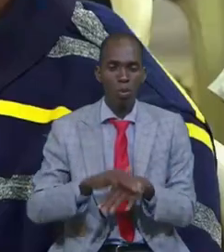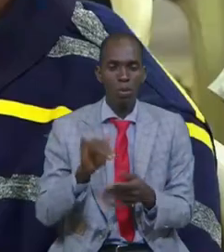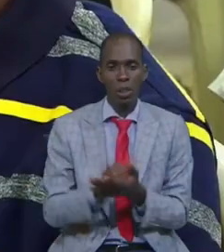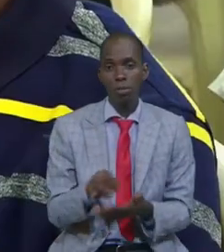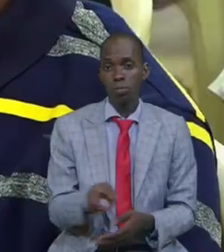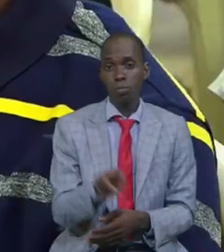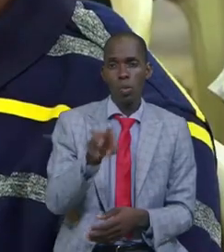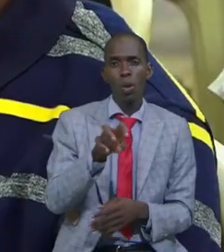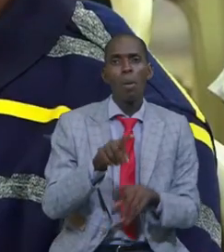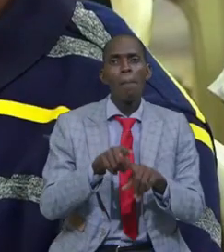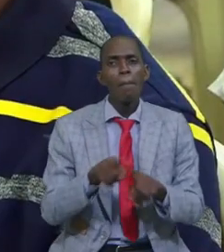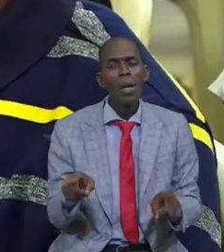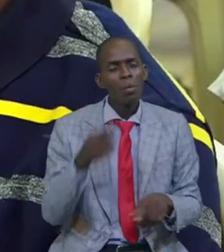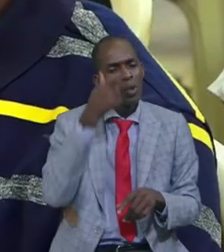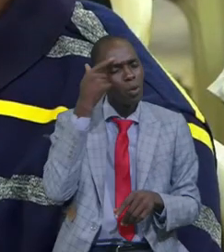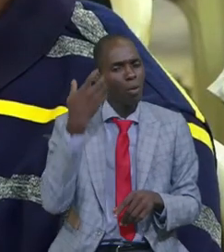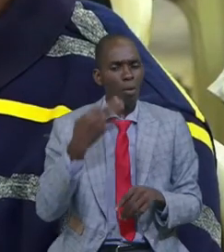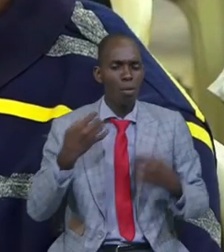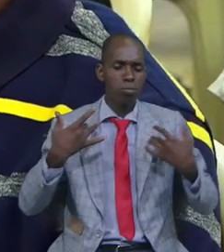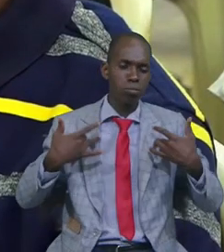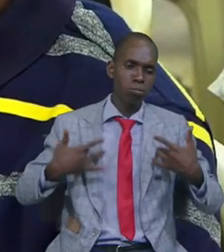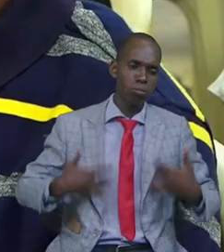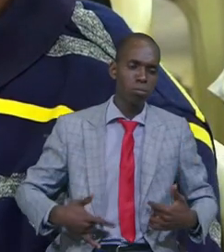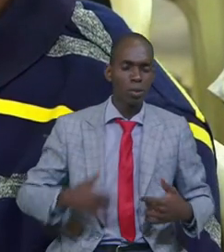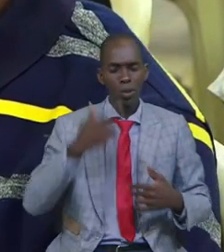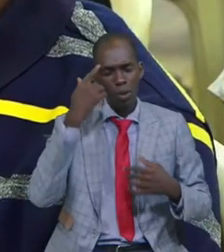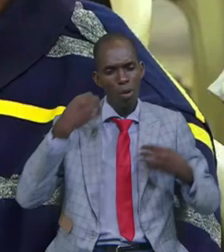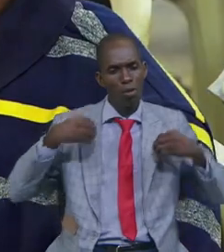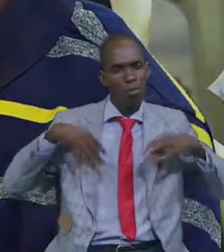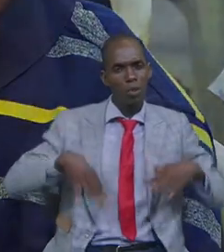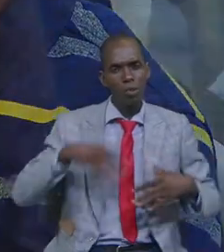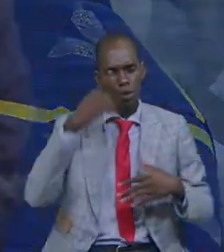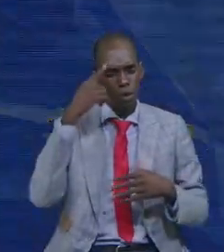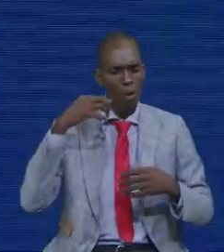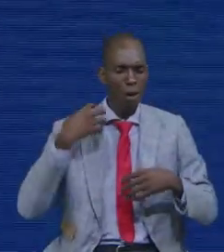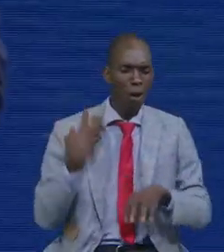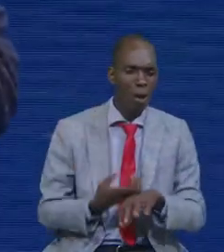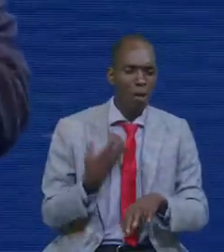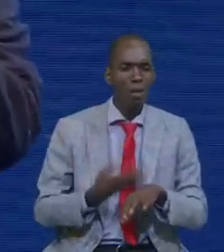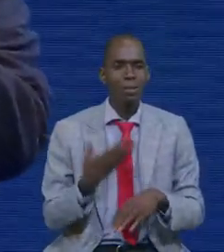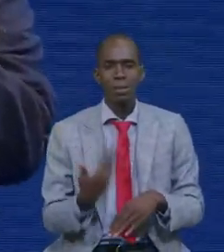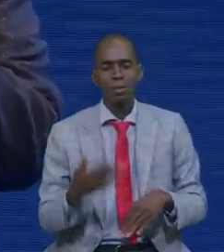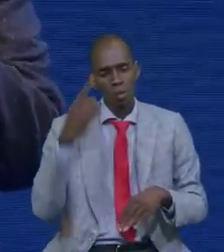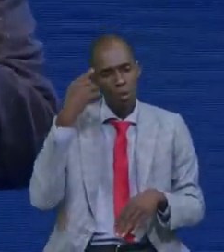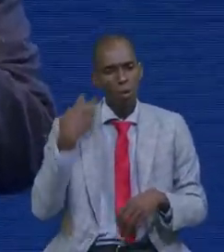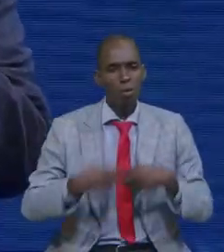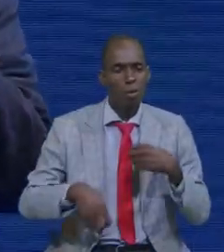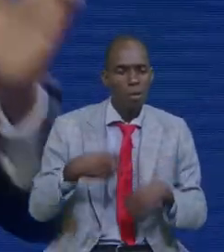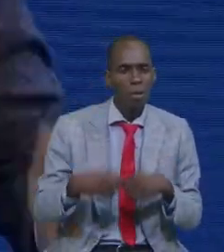then because of discouragement, because of hardship, because of difficulty, because of